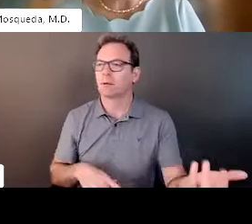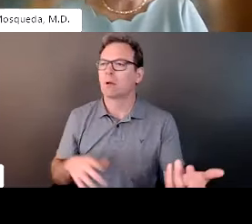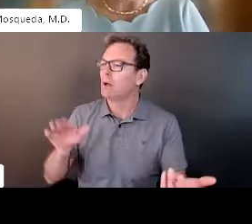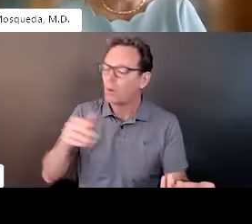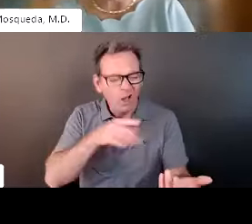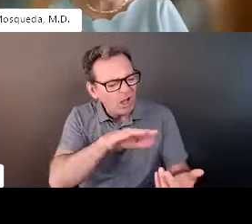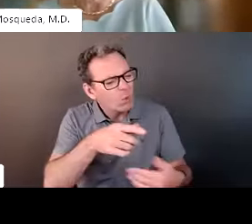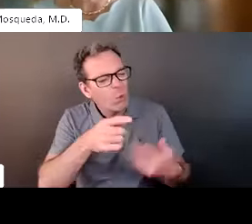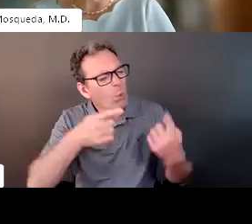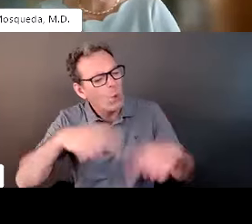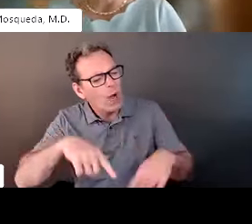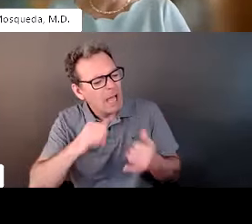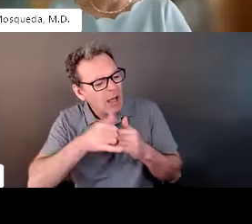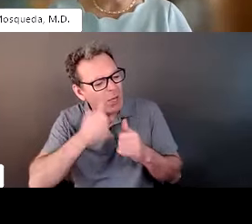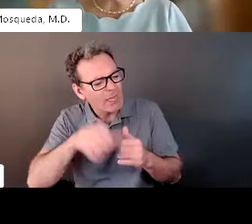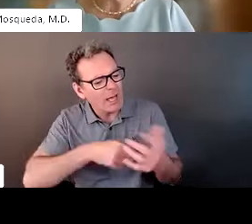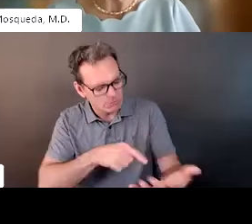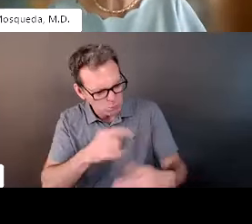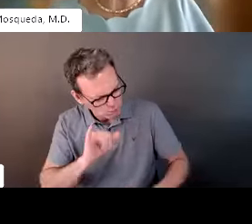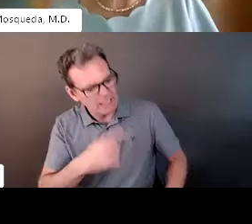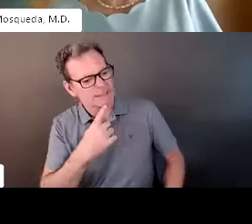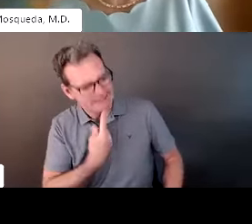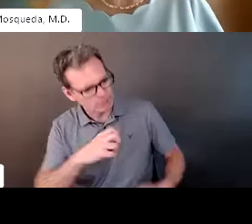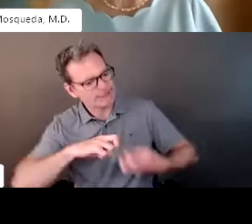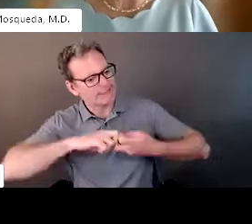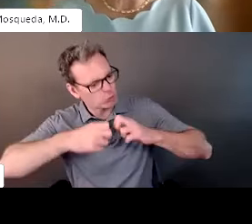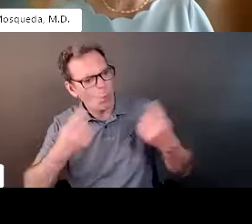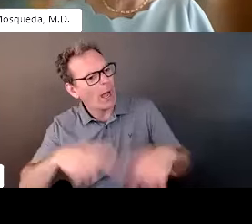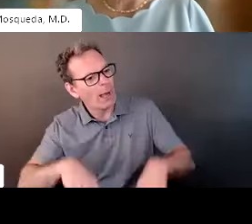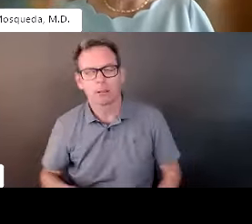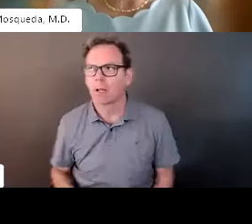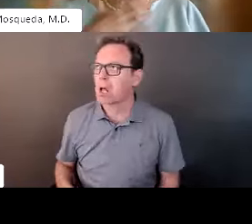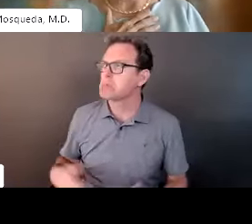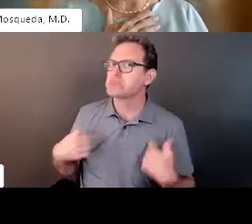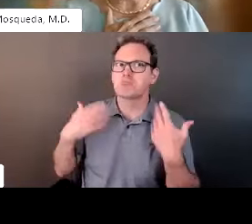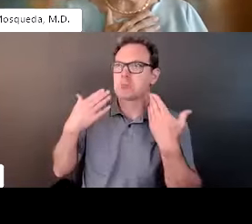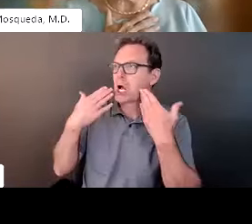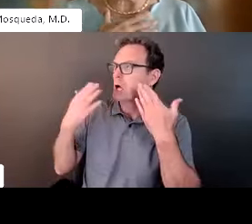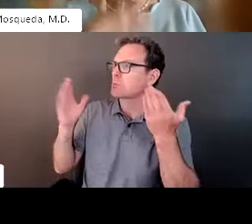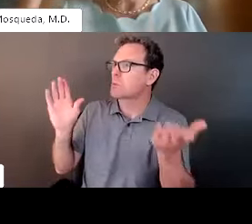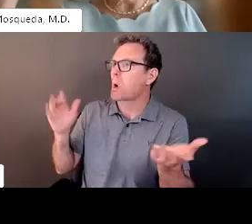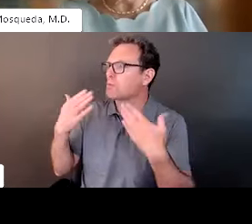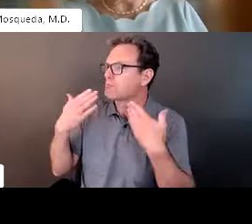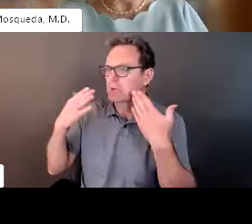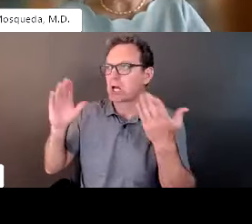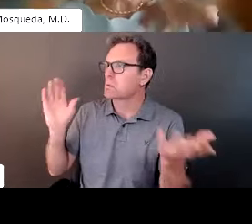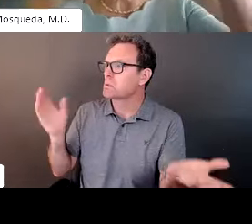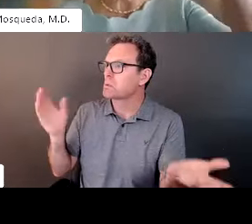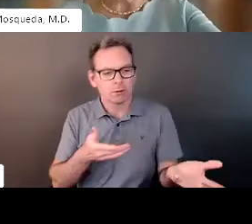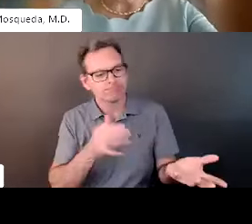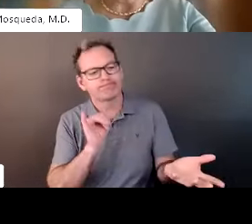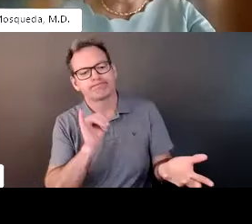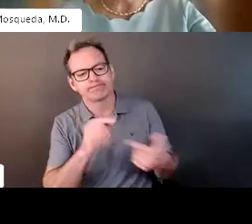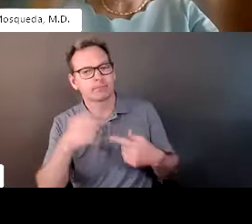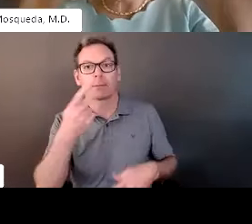at something that's a pretty severe injury. And then really looking at the interaction between what I call the patient, you might call client,